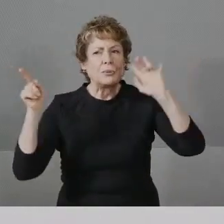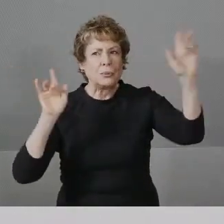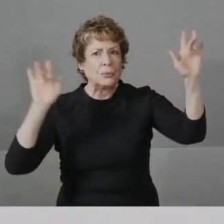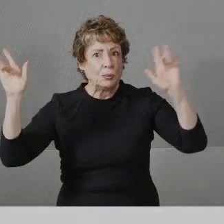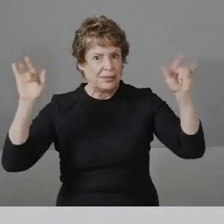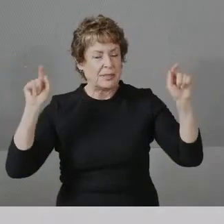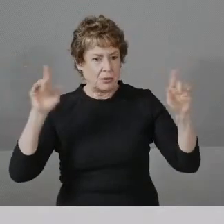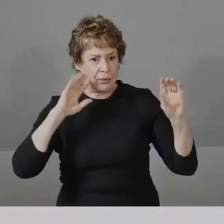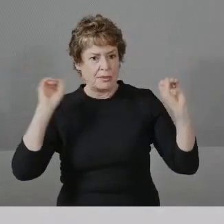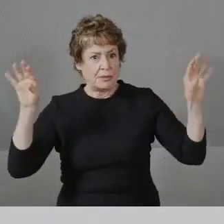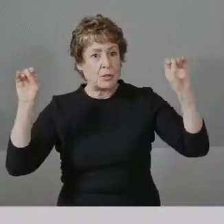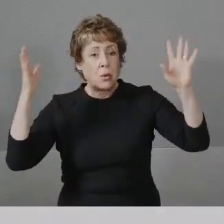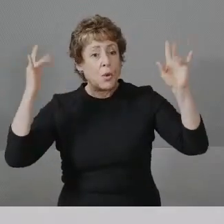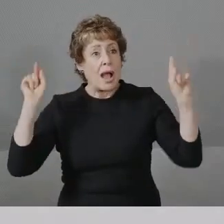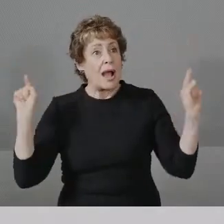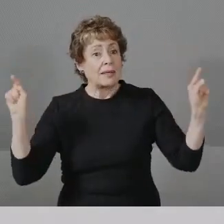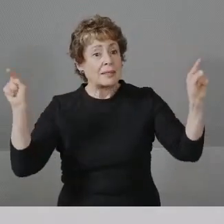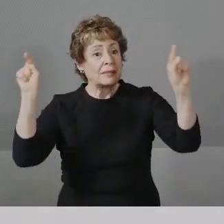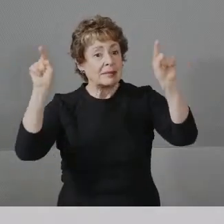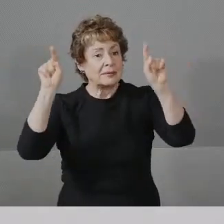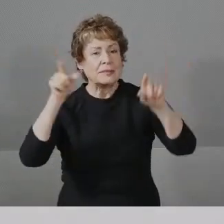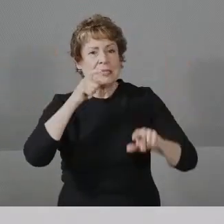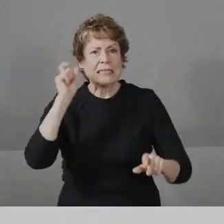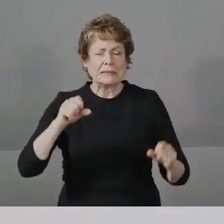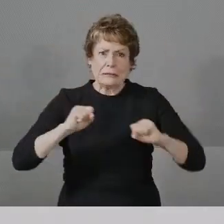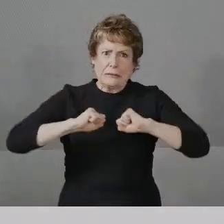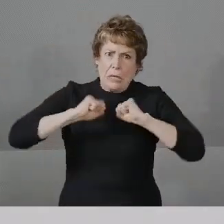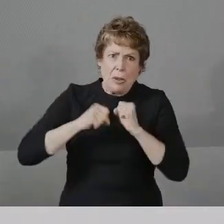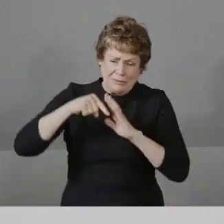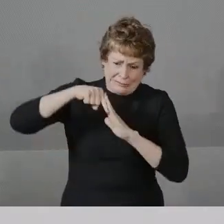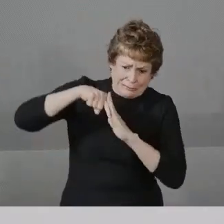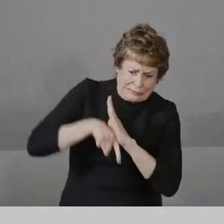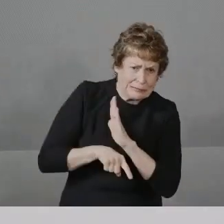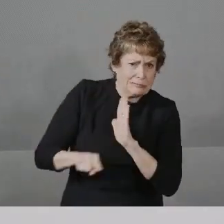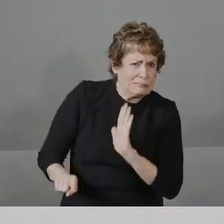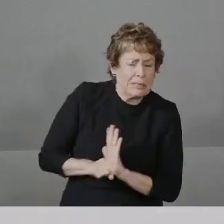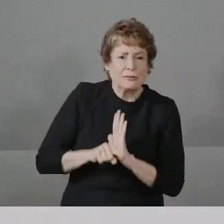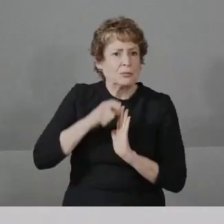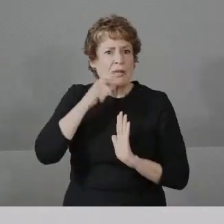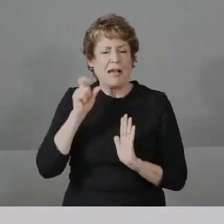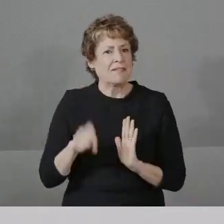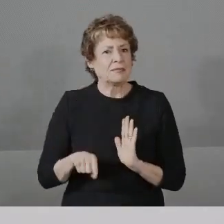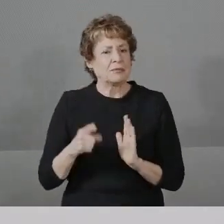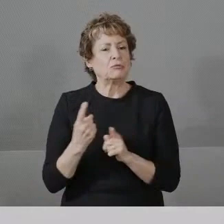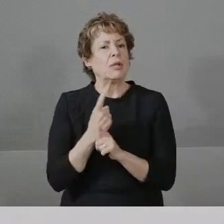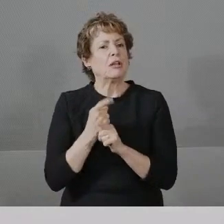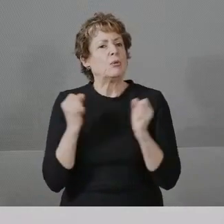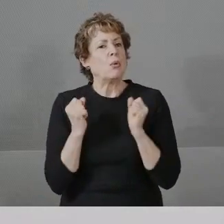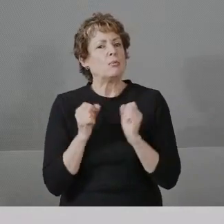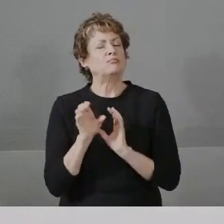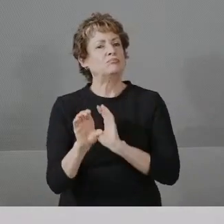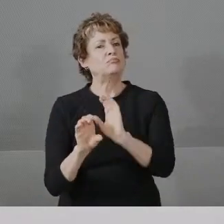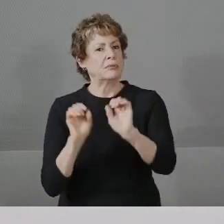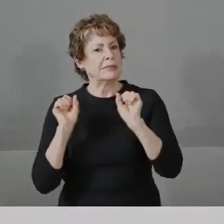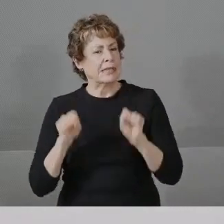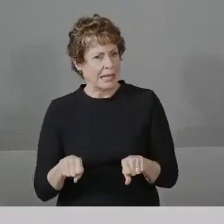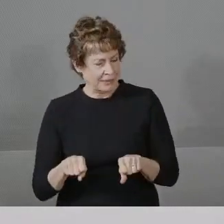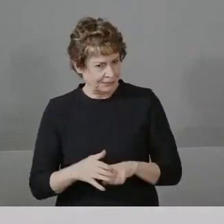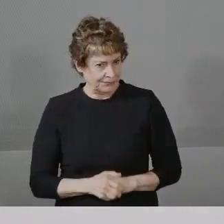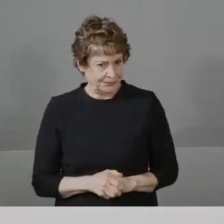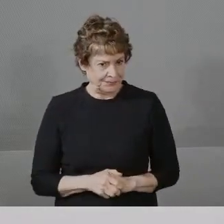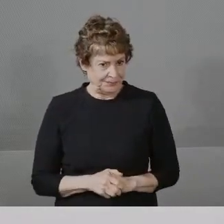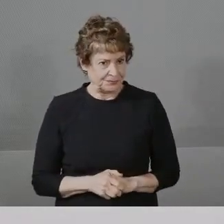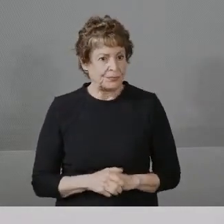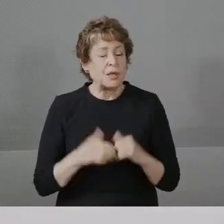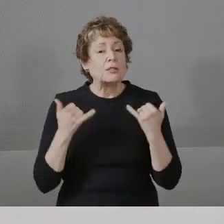freezer. So those of us receiving the vaccine today are doing so because it is safe and effective. As with the